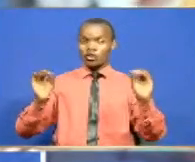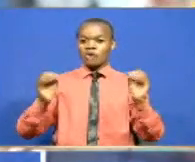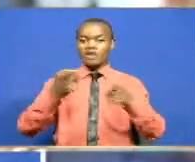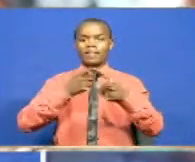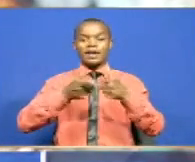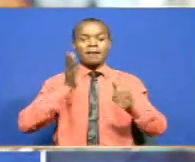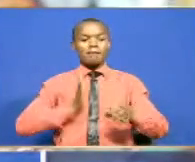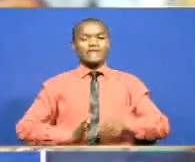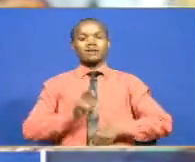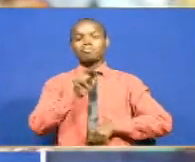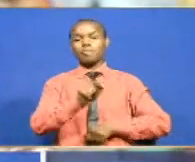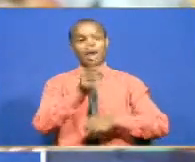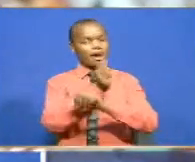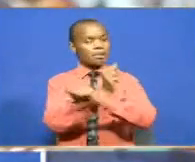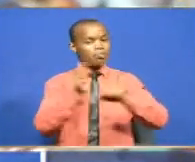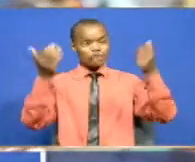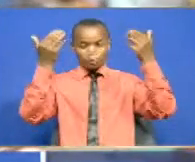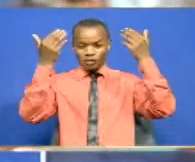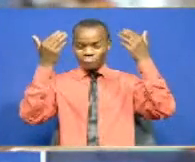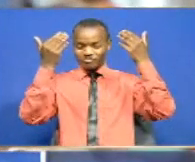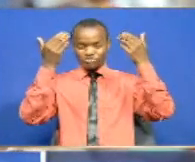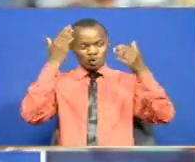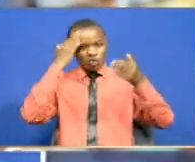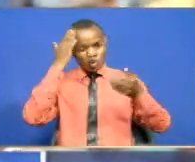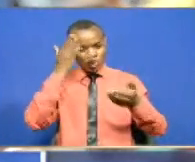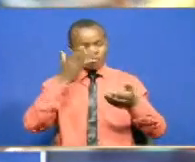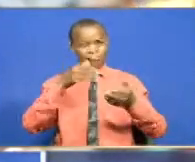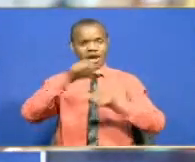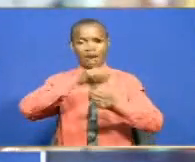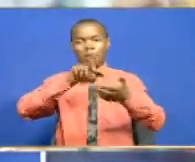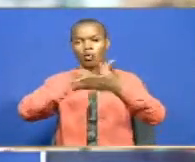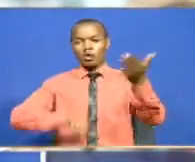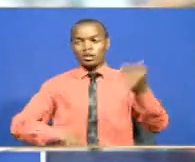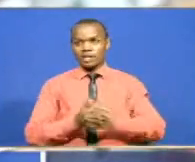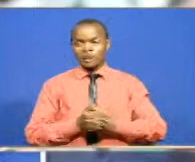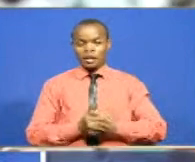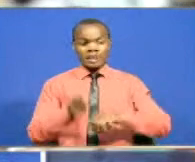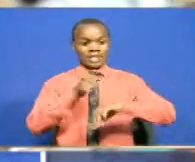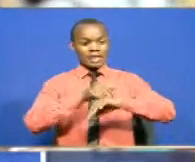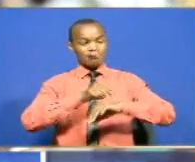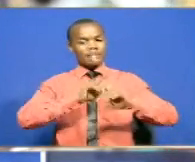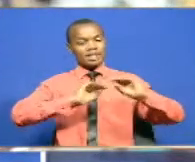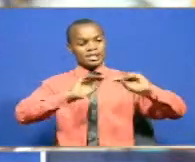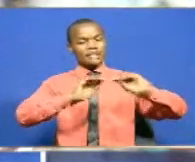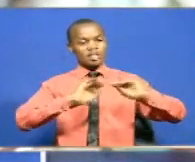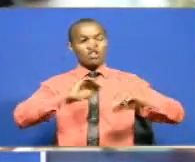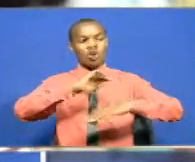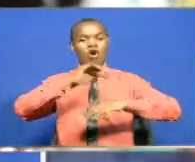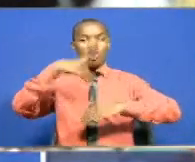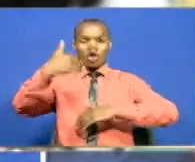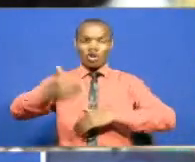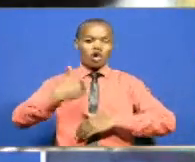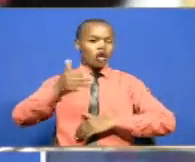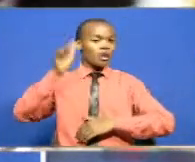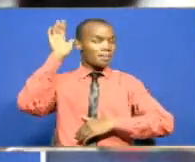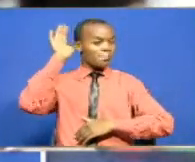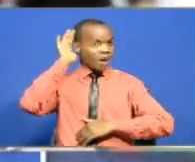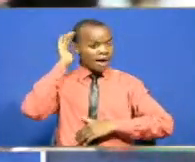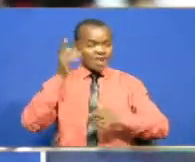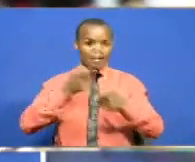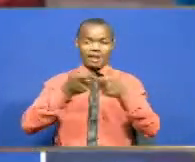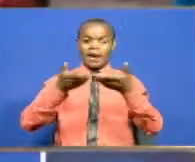gani. Kwa hivyo tumesoeana na hawa na wananisikiliza. Ndio una ukiona hakuna karibu 100% kila mmoja